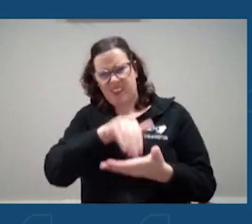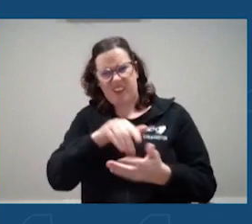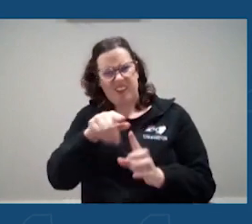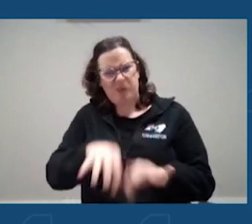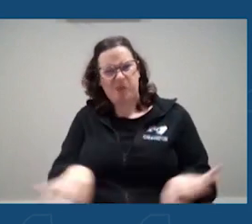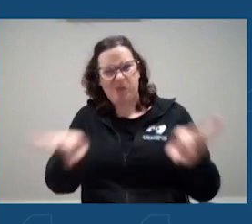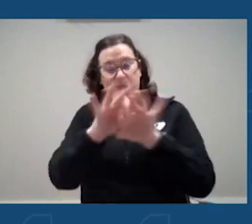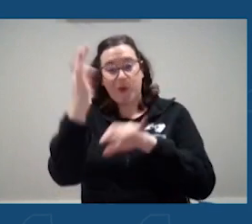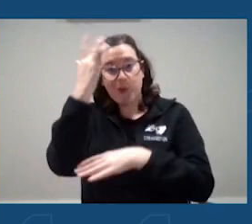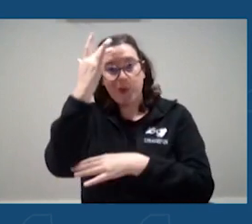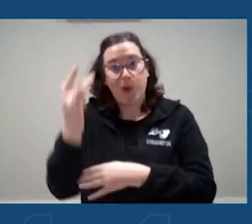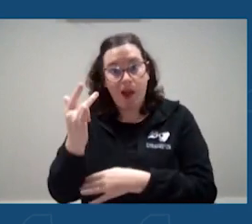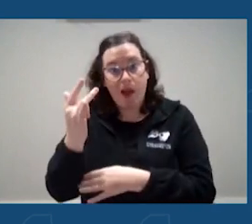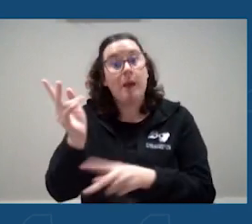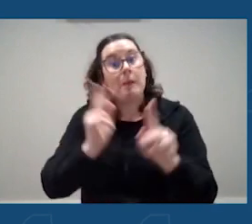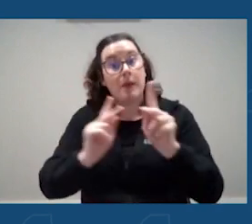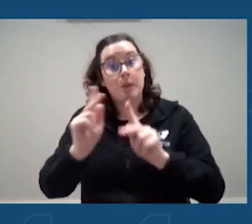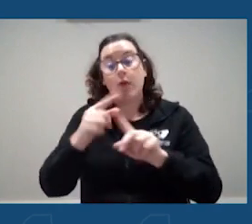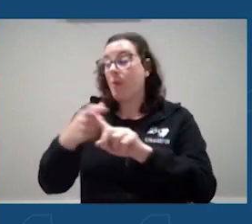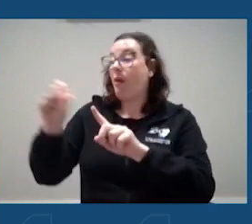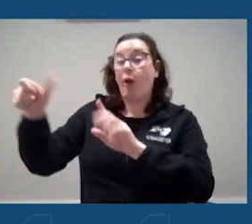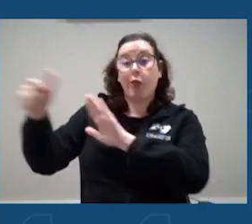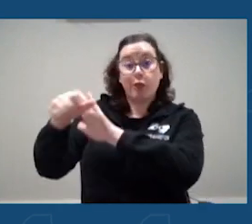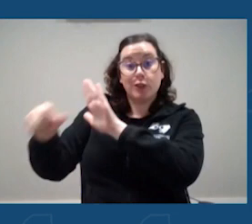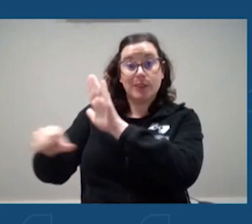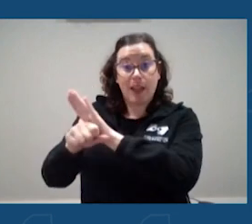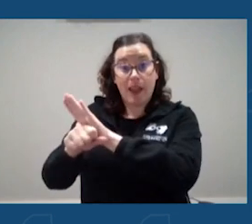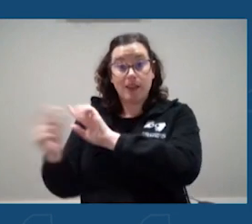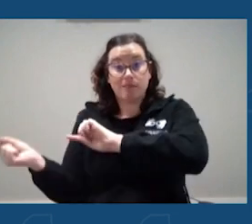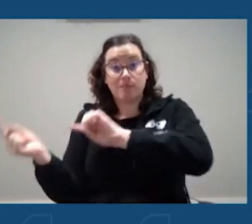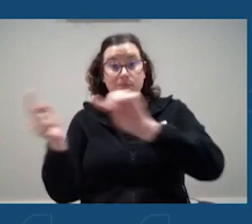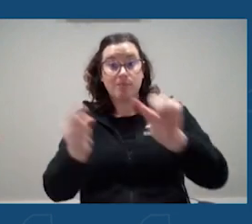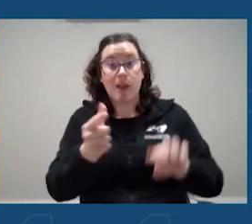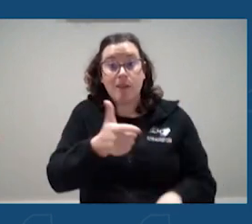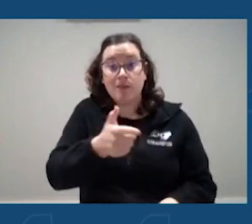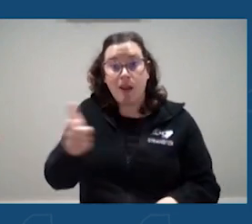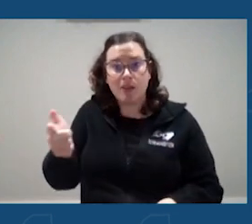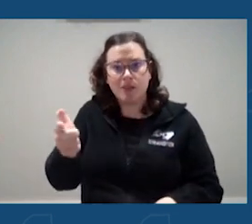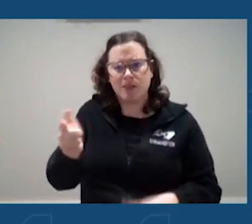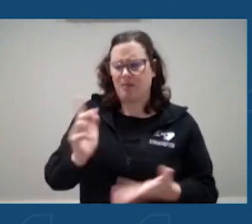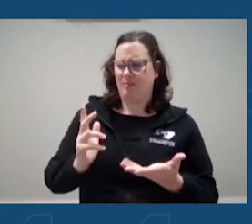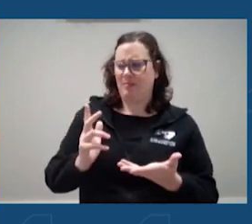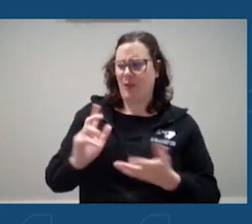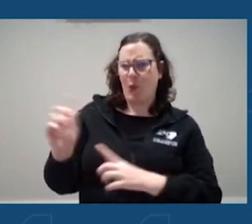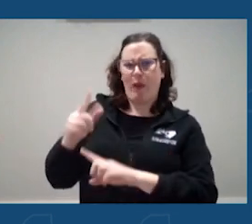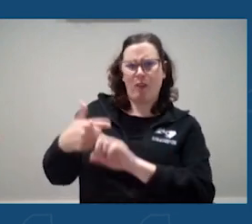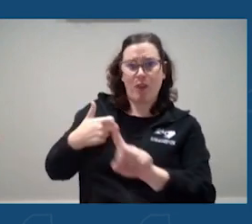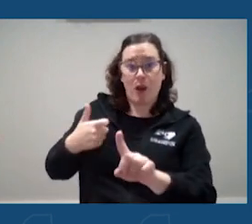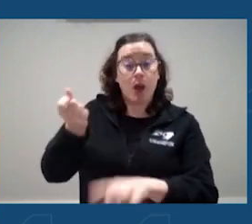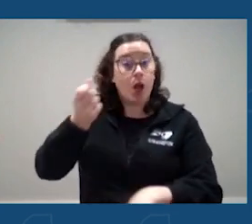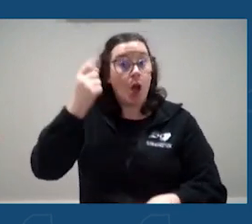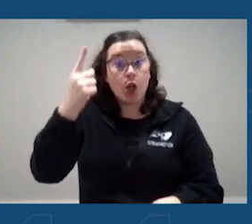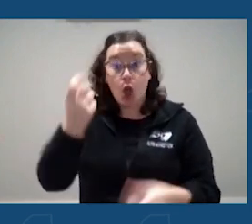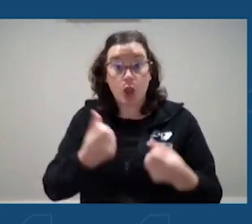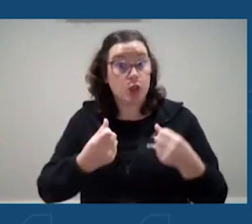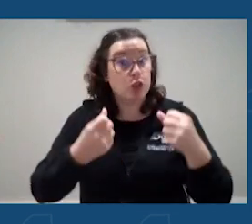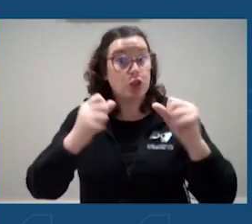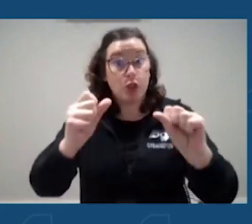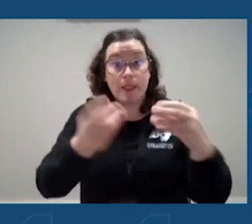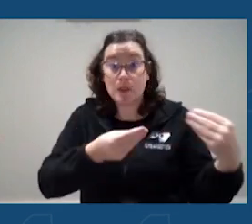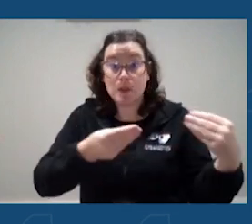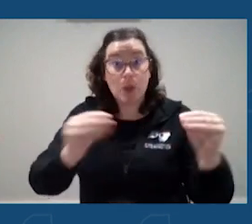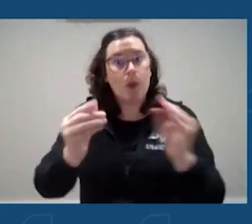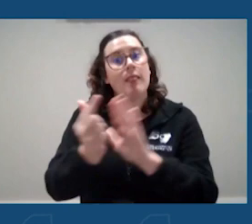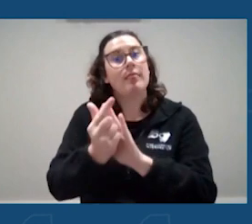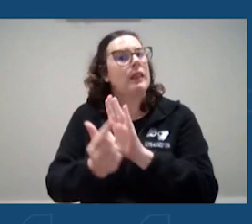are bringing guns here from other states, and where are they coming from? I'll tell you right now, they're not being sold on our streets. Legally in a store, I mean. Okay,